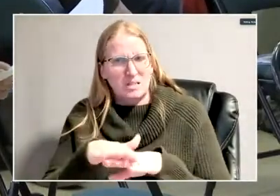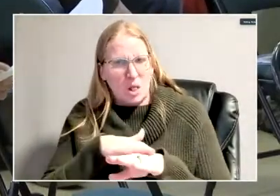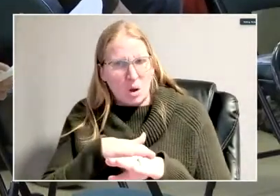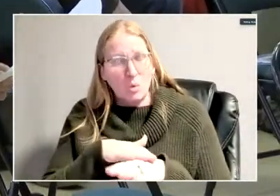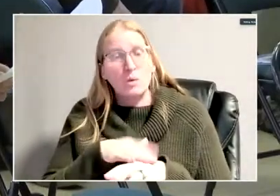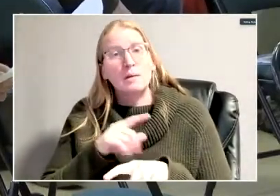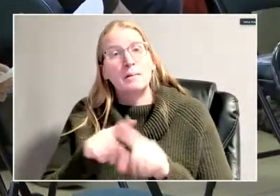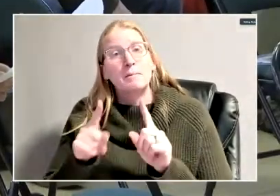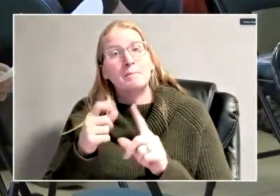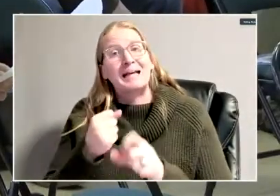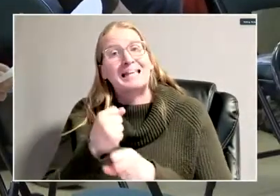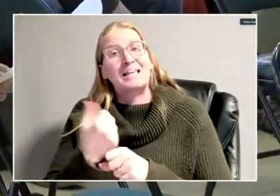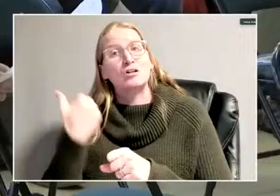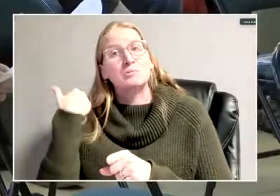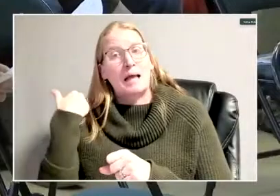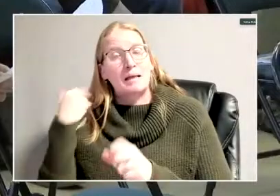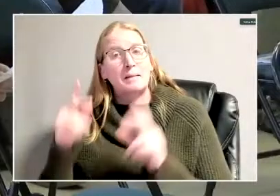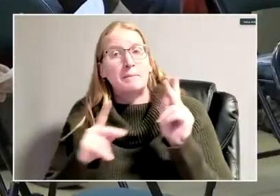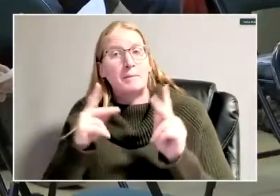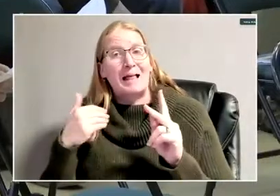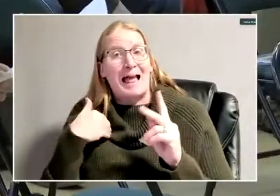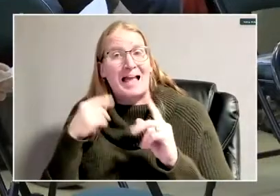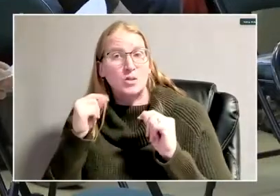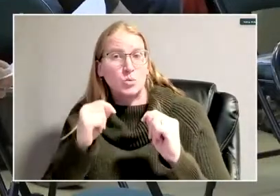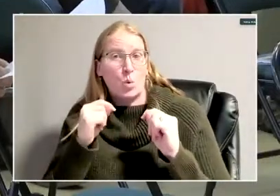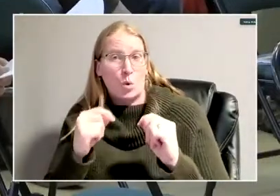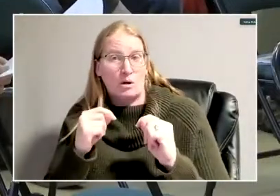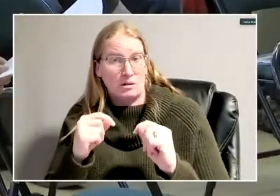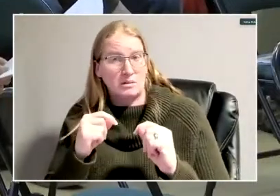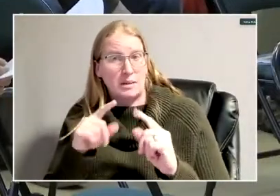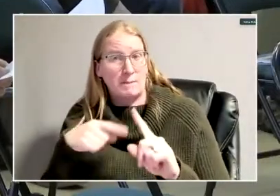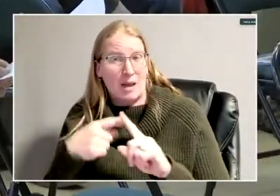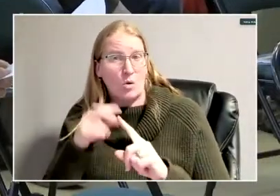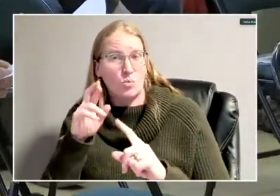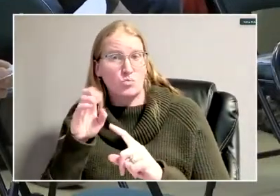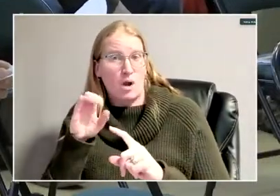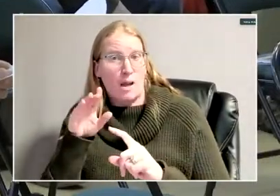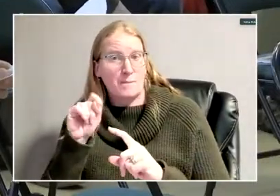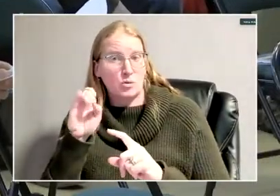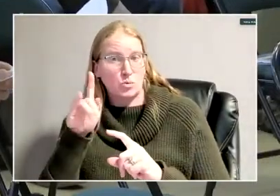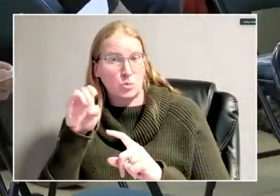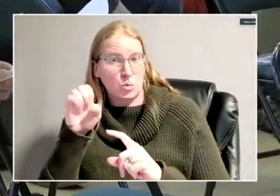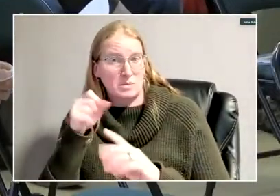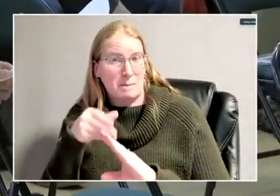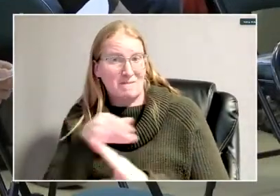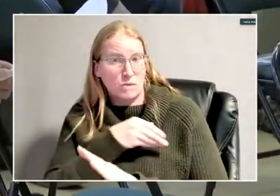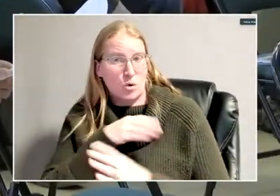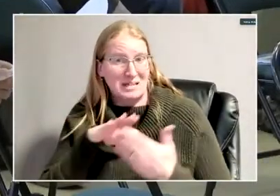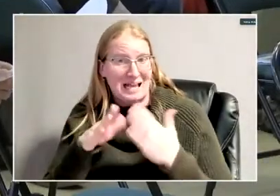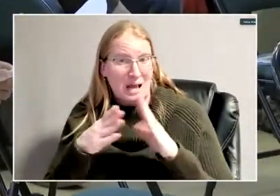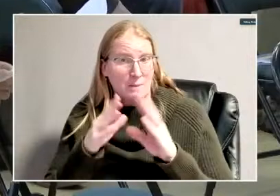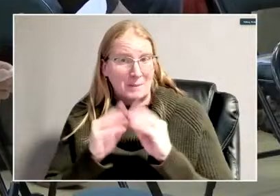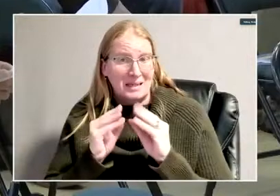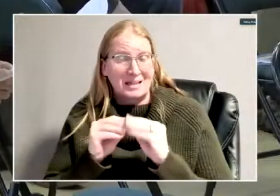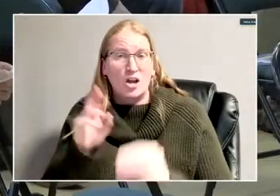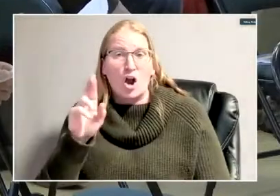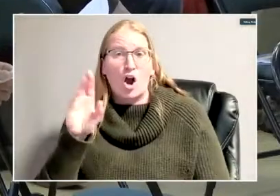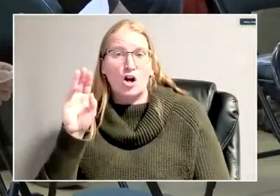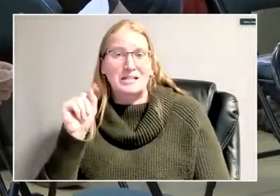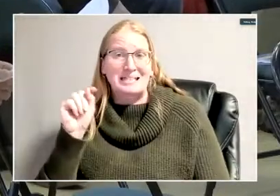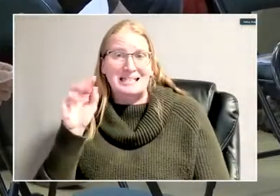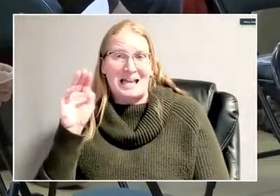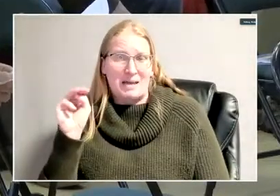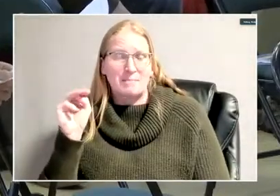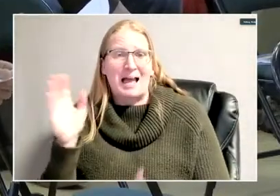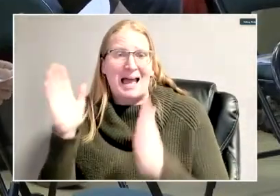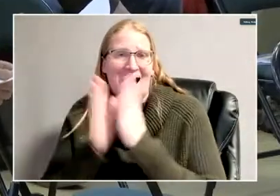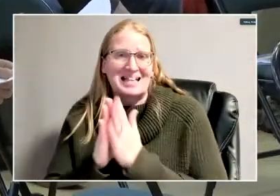held tutorials on Robert's Rules ahead of town meeting RTM asks the town to organize a minimum of one Roberts rules